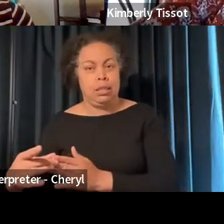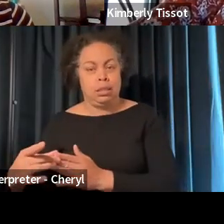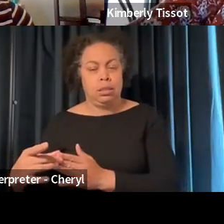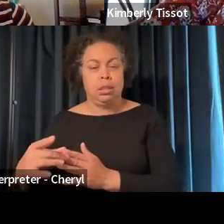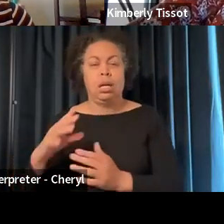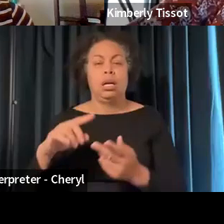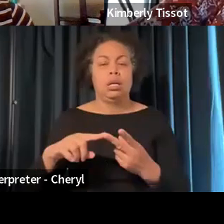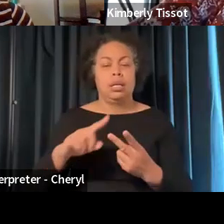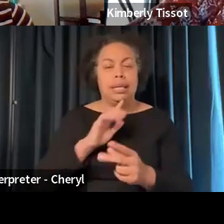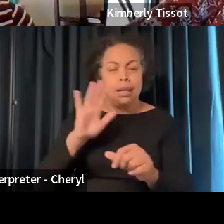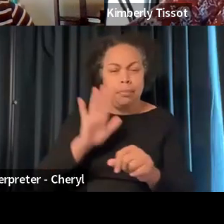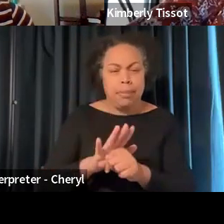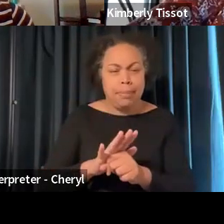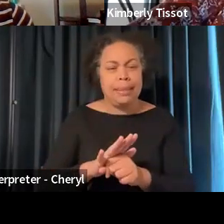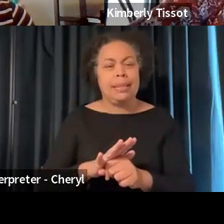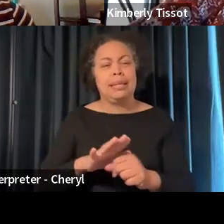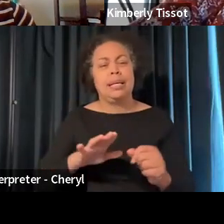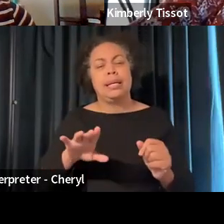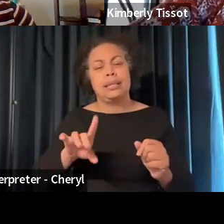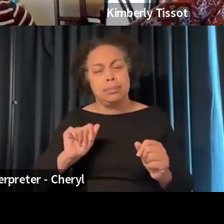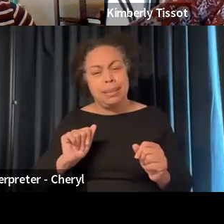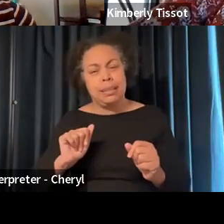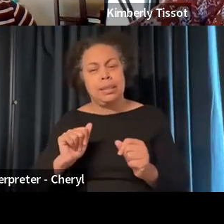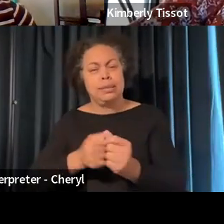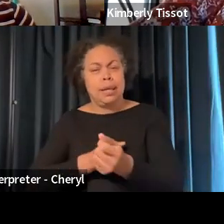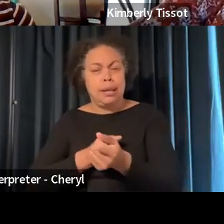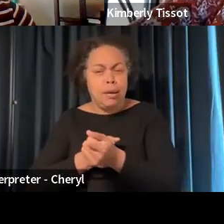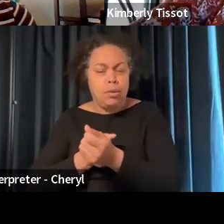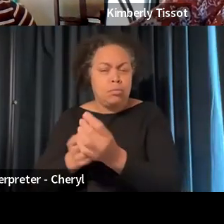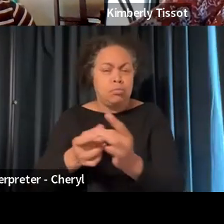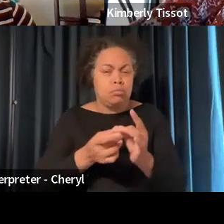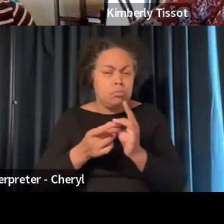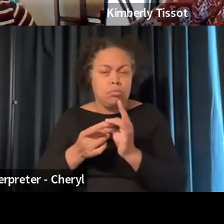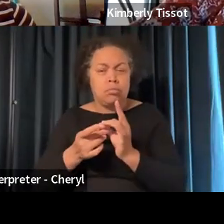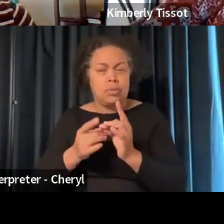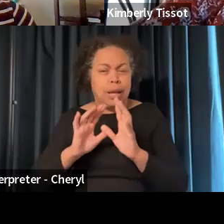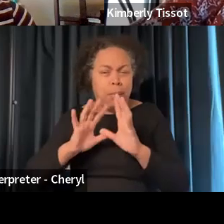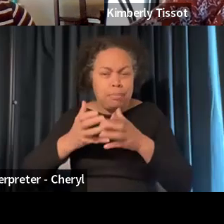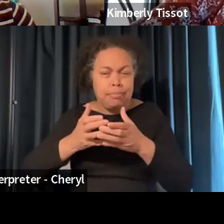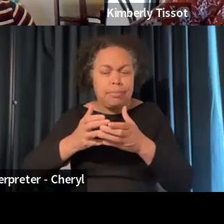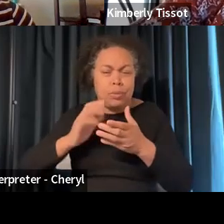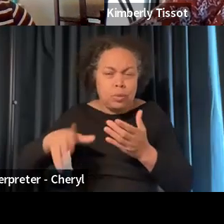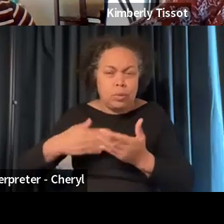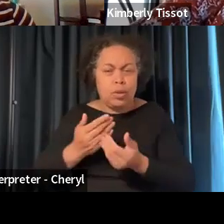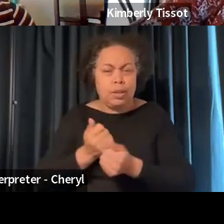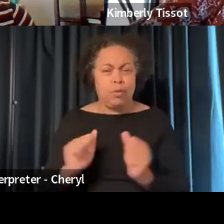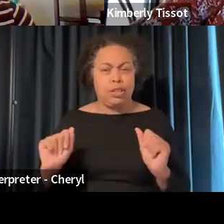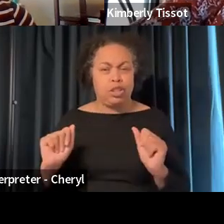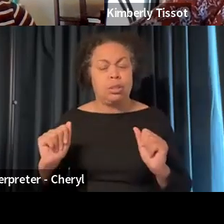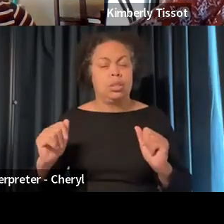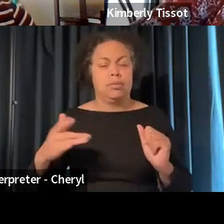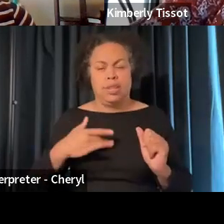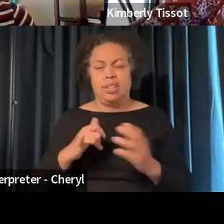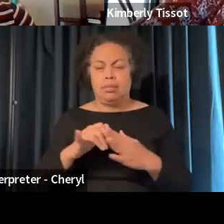commitment to disability solidarity and collective liberation. And I really feel like we need to focus